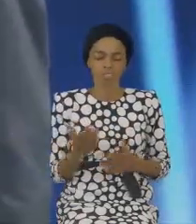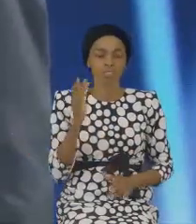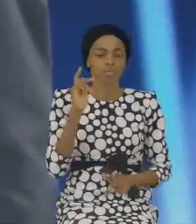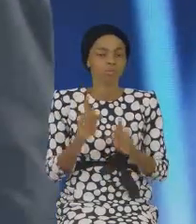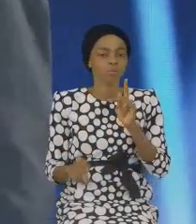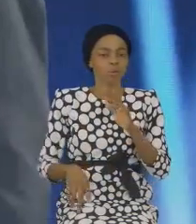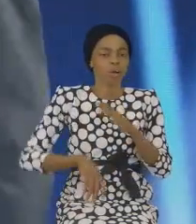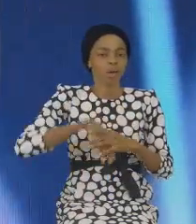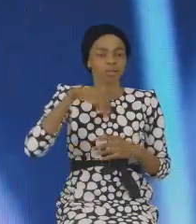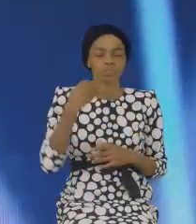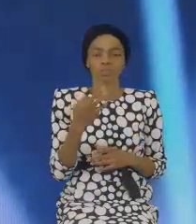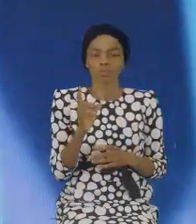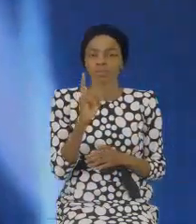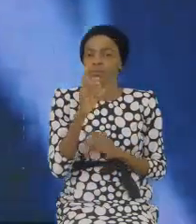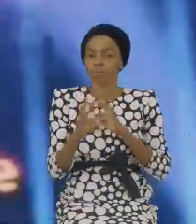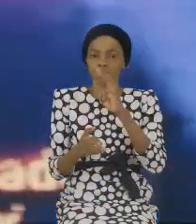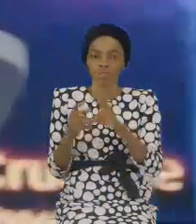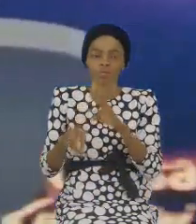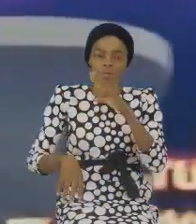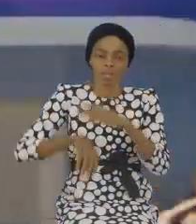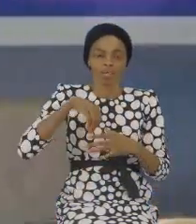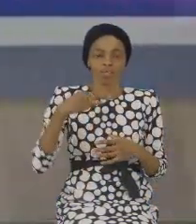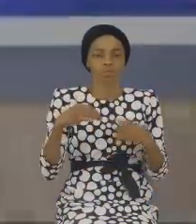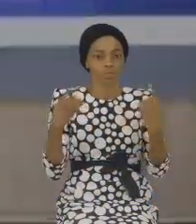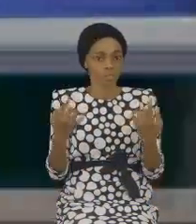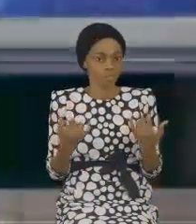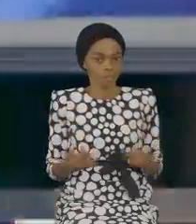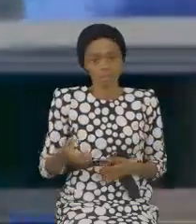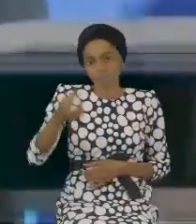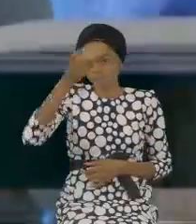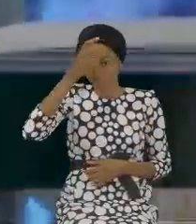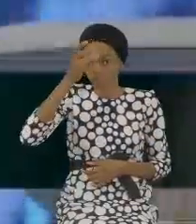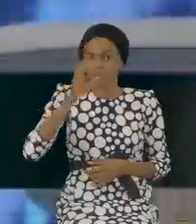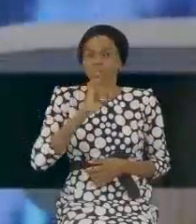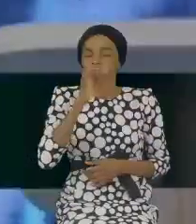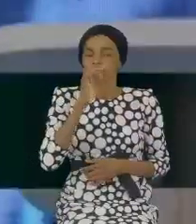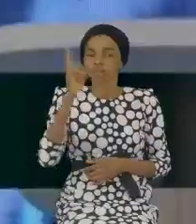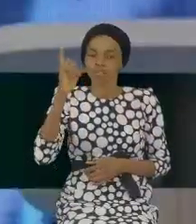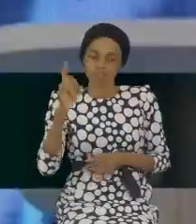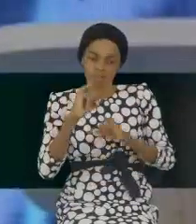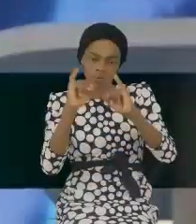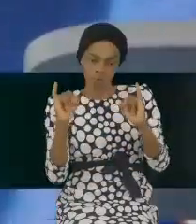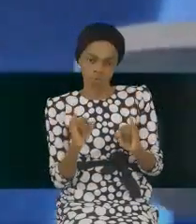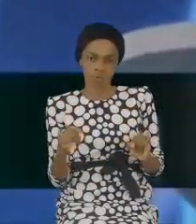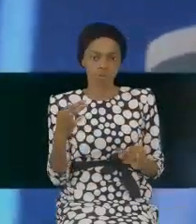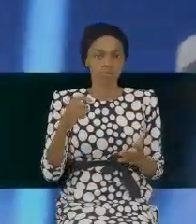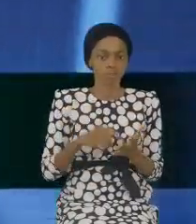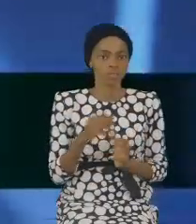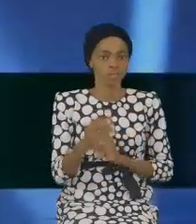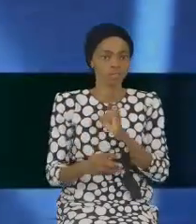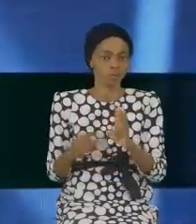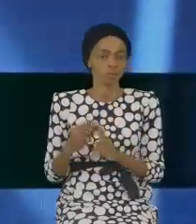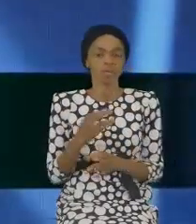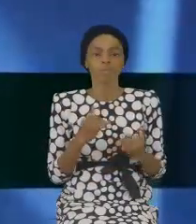the world, out of sin. Now, Satan is the god of this world. And if we're bringing the